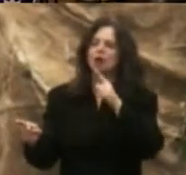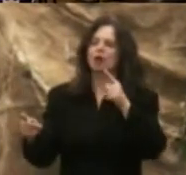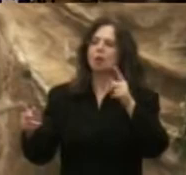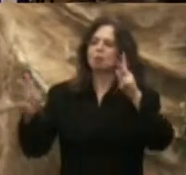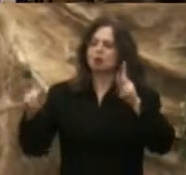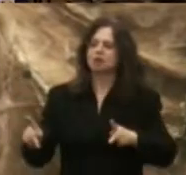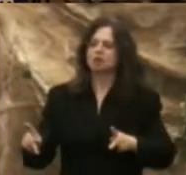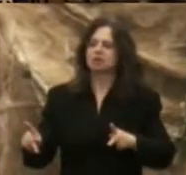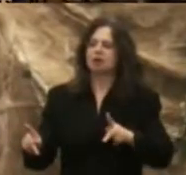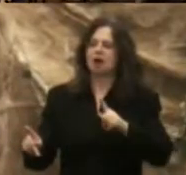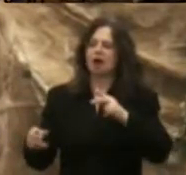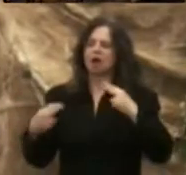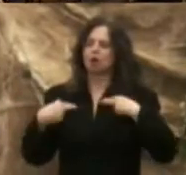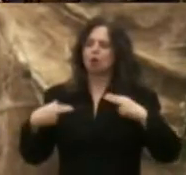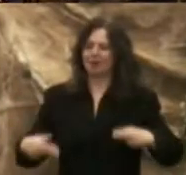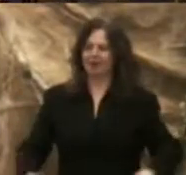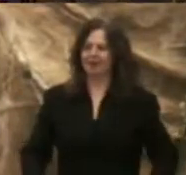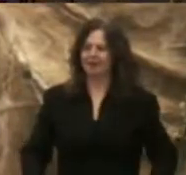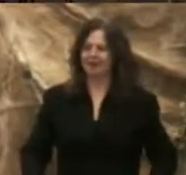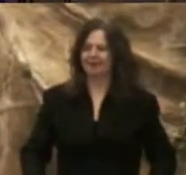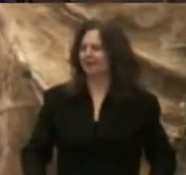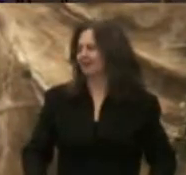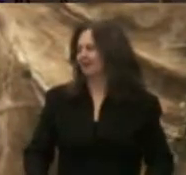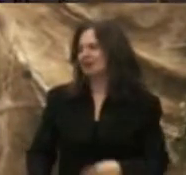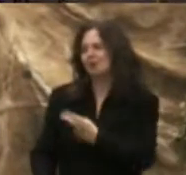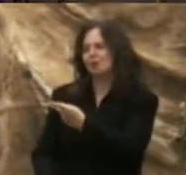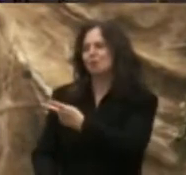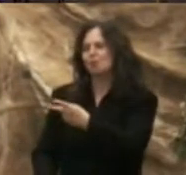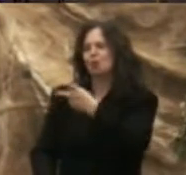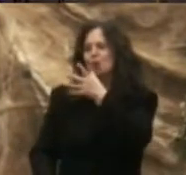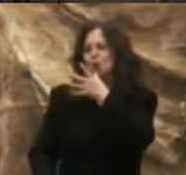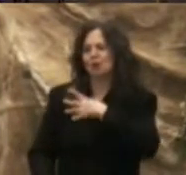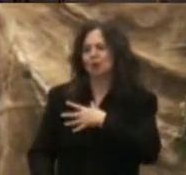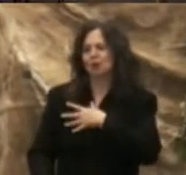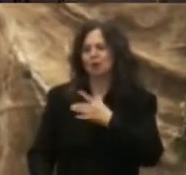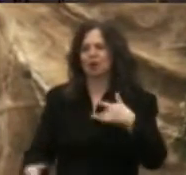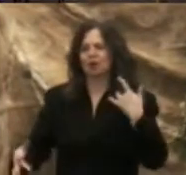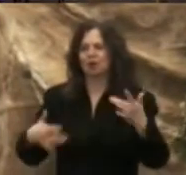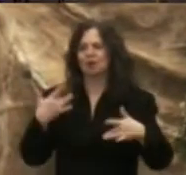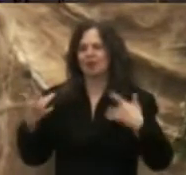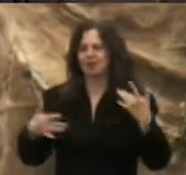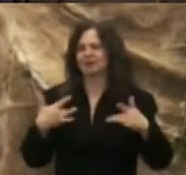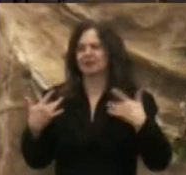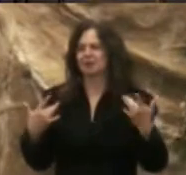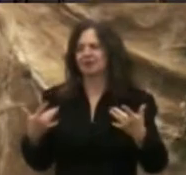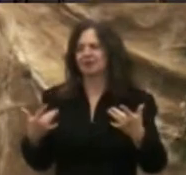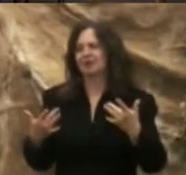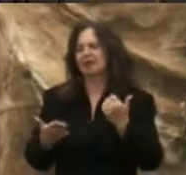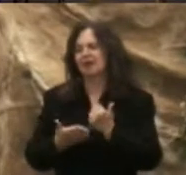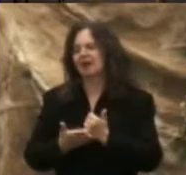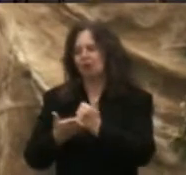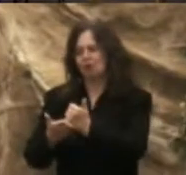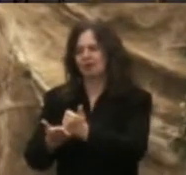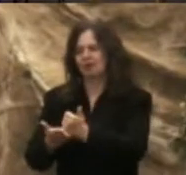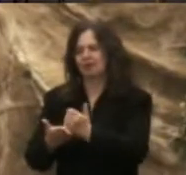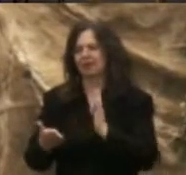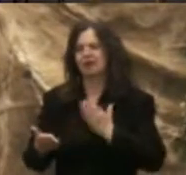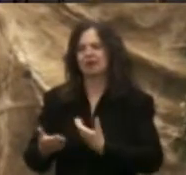Both women were thrilled with the limited help that Bethel was able to offer.